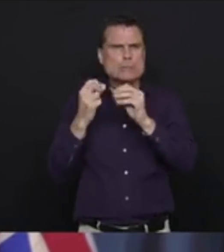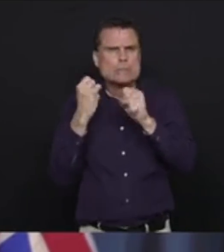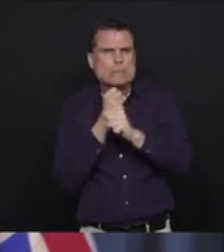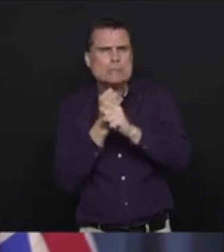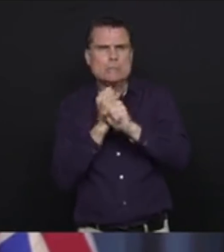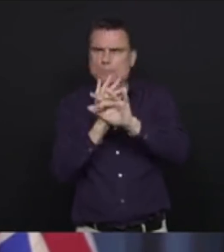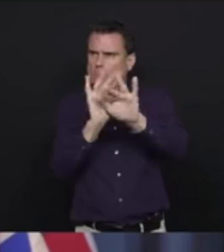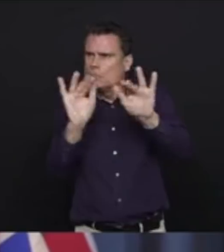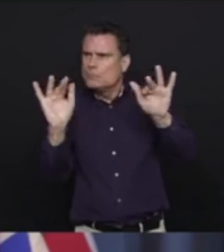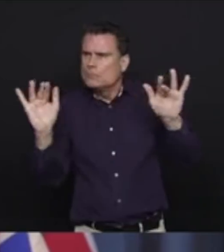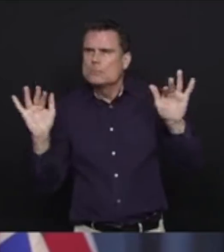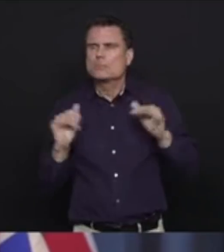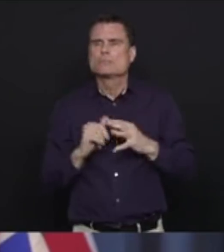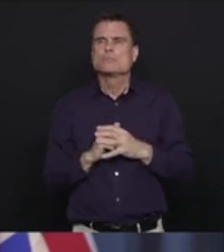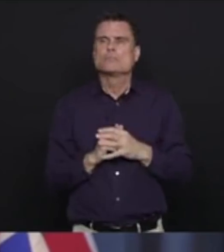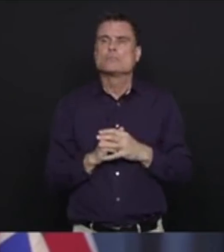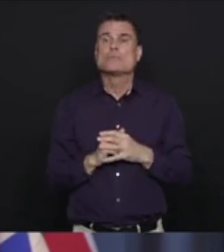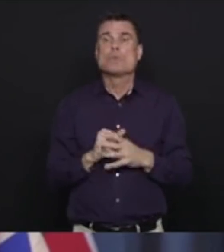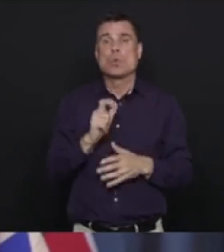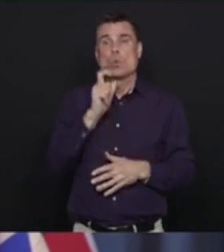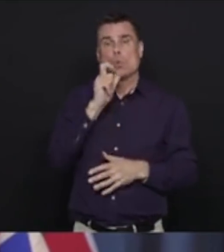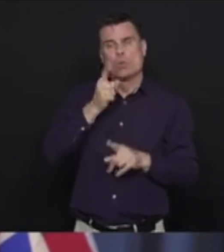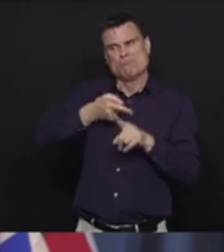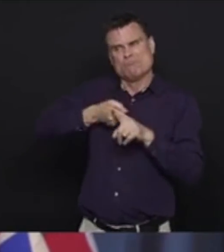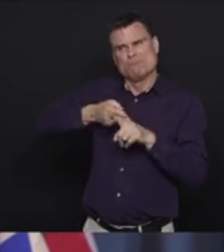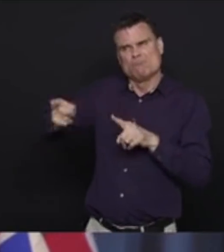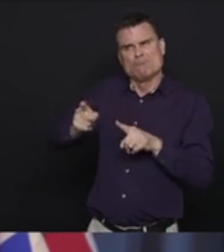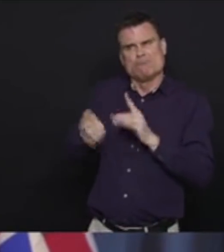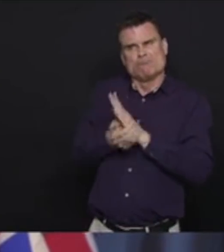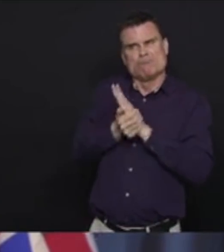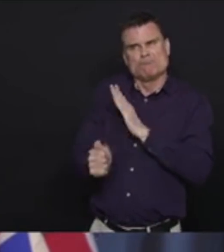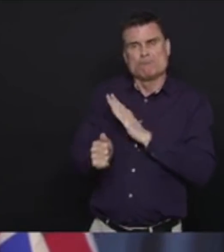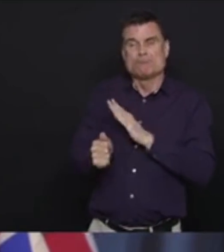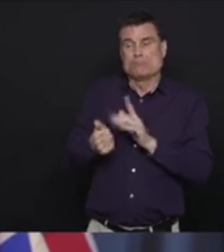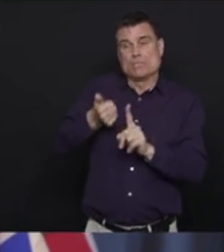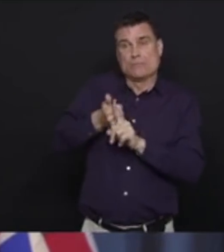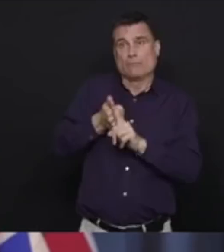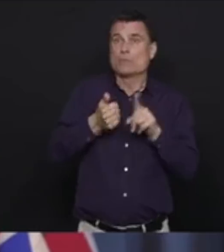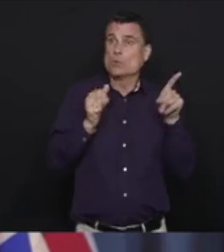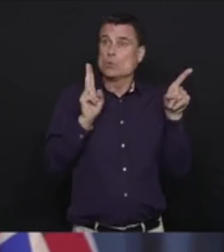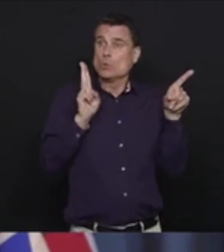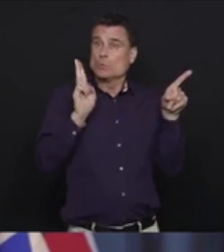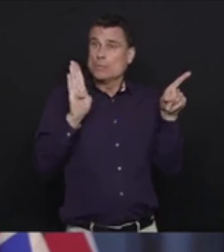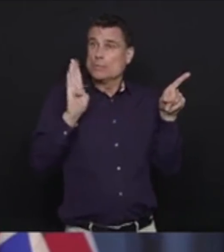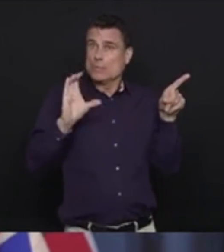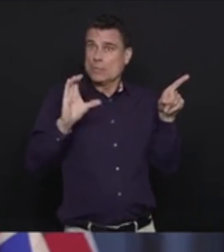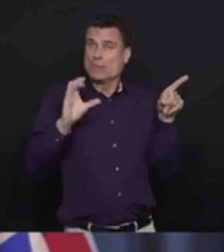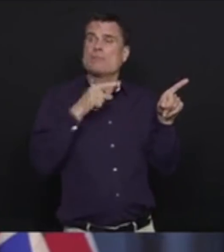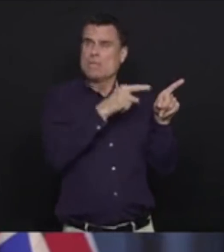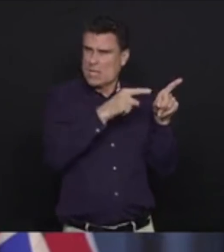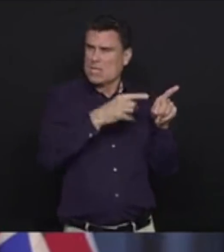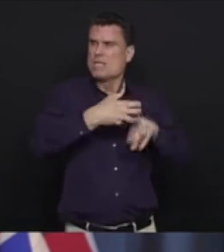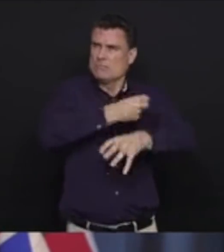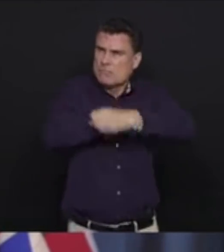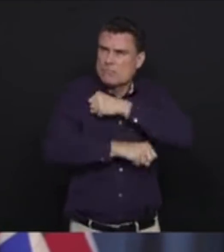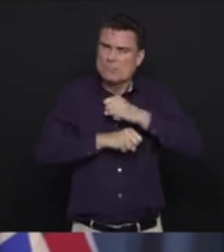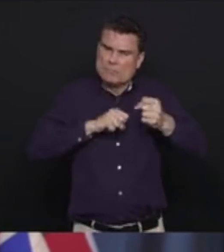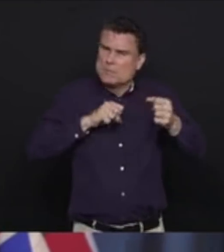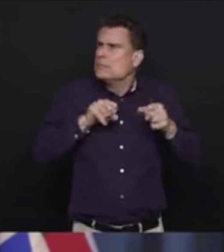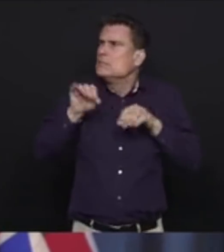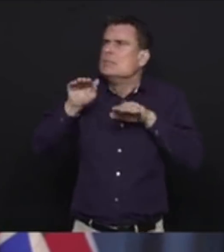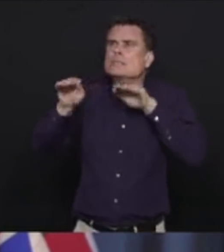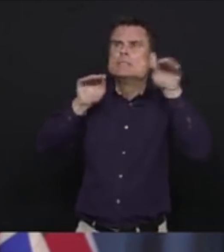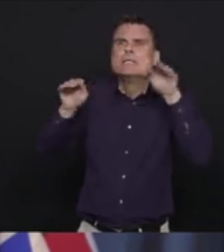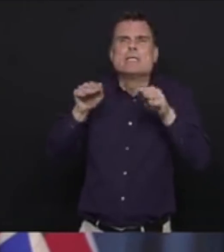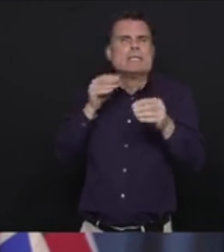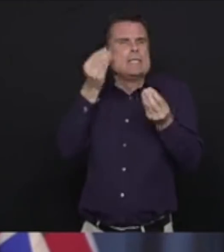counterparts across the country and around the world, actually. There's a lot of really good exchange of scientific information. So